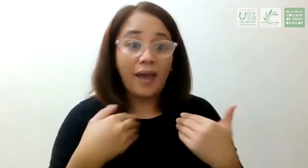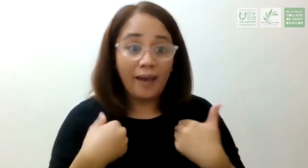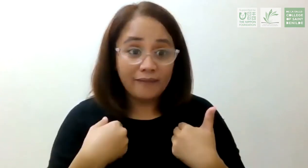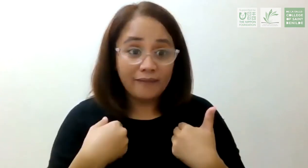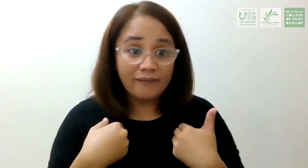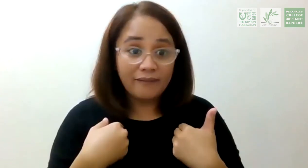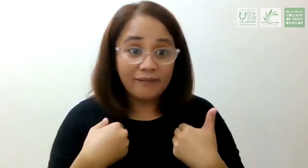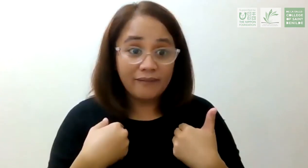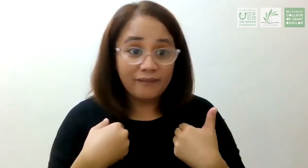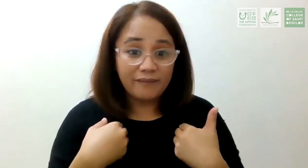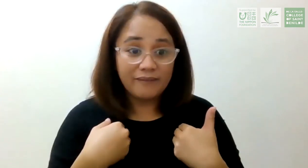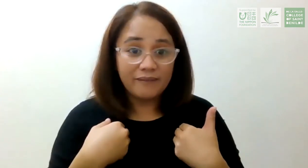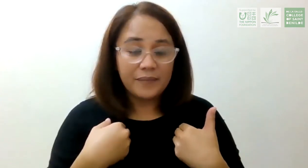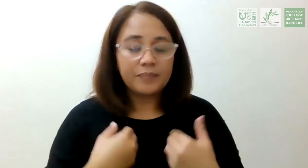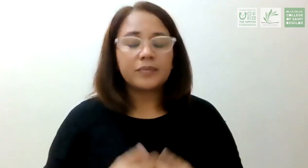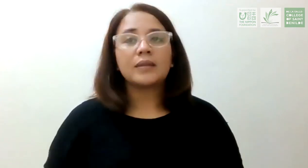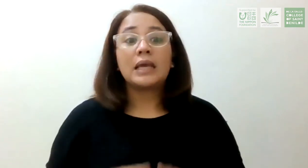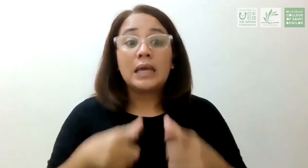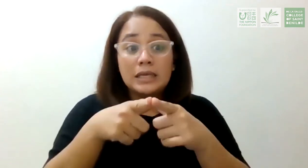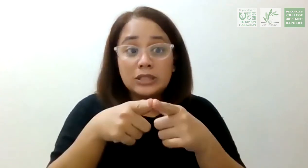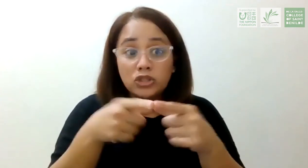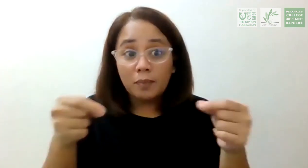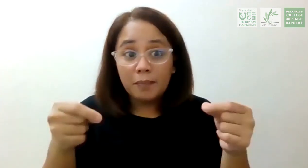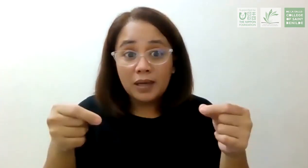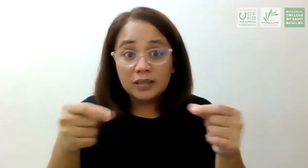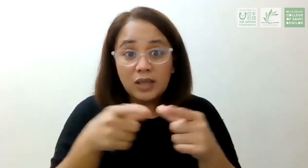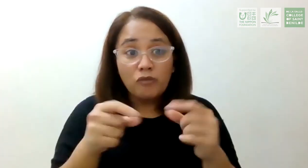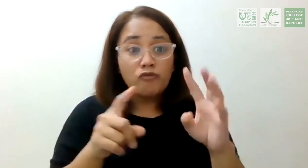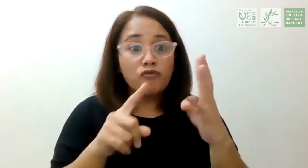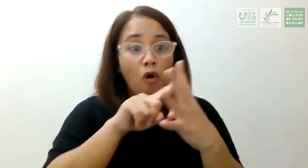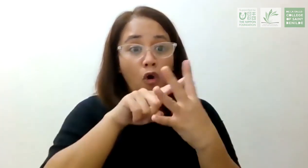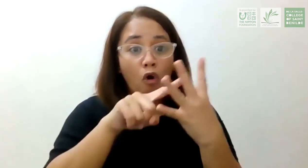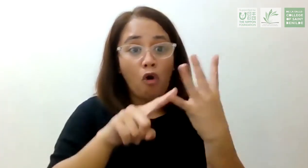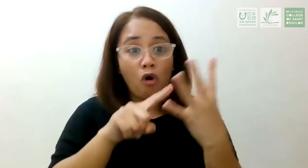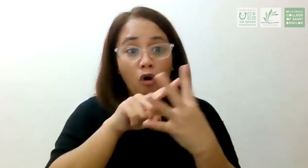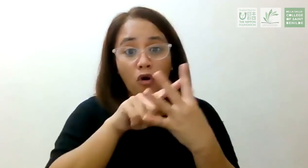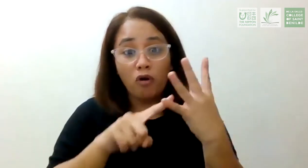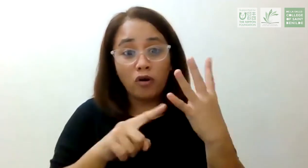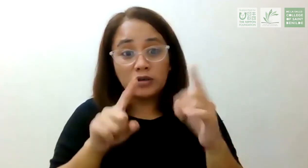in Japan, there are 4 different signs.